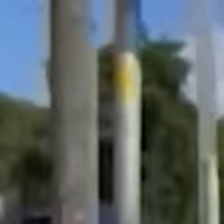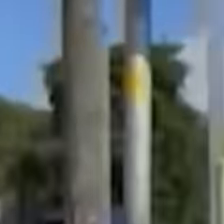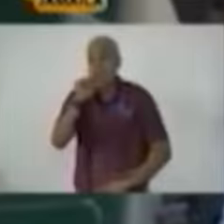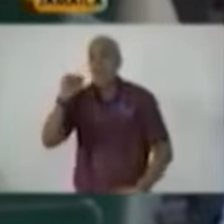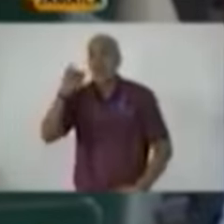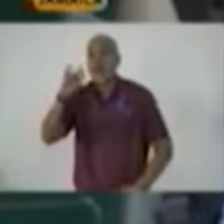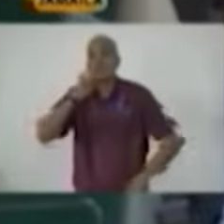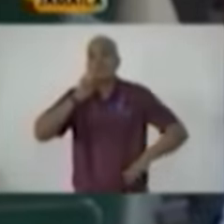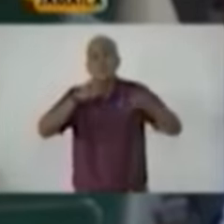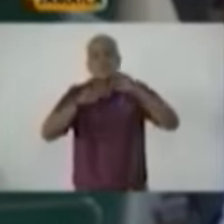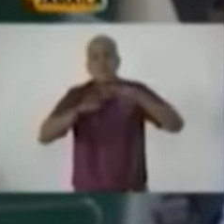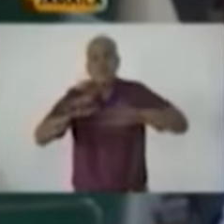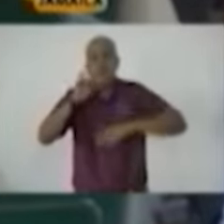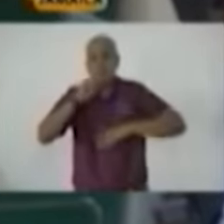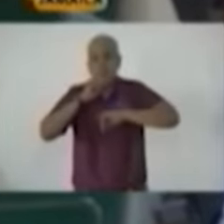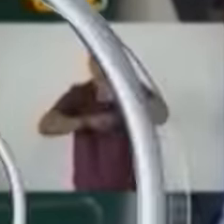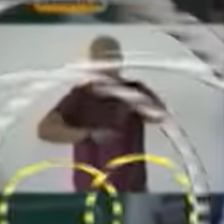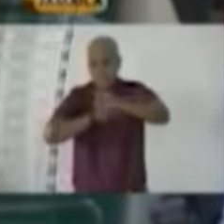therapy program.